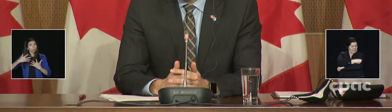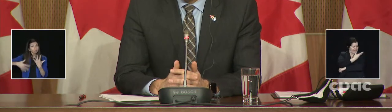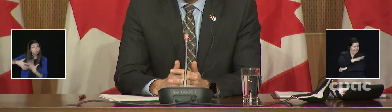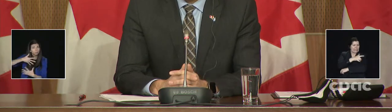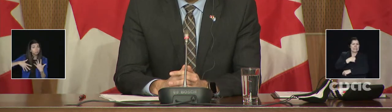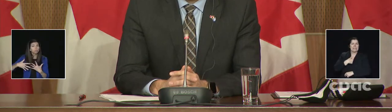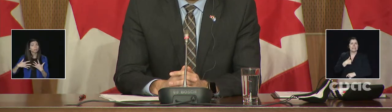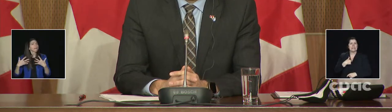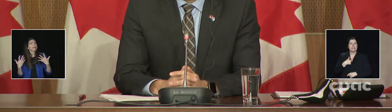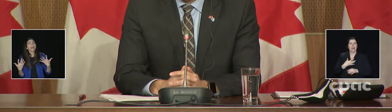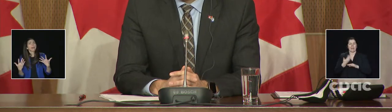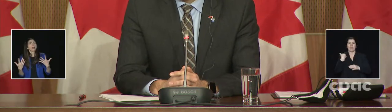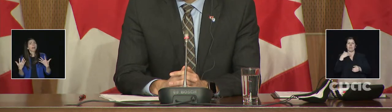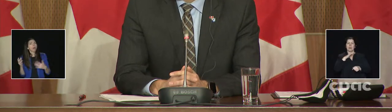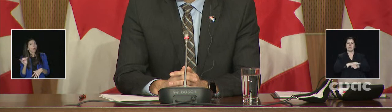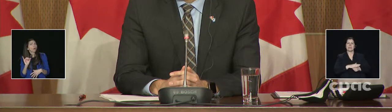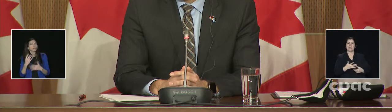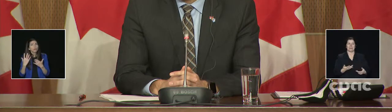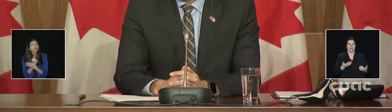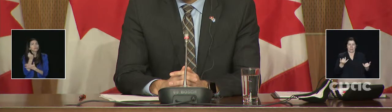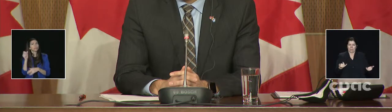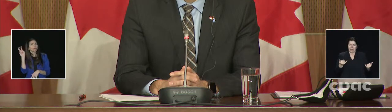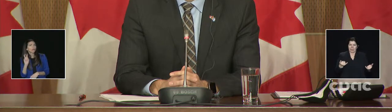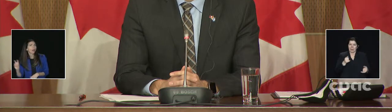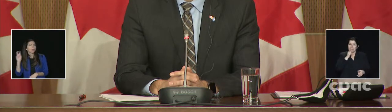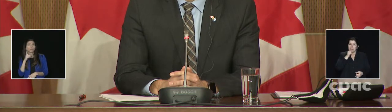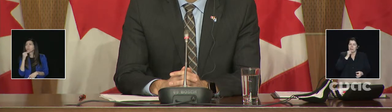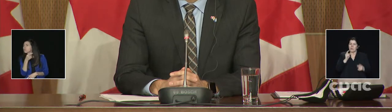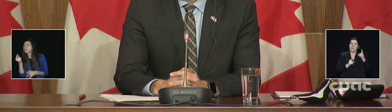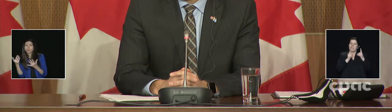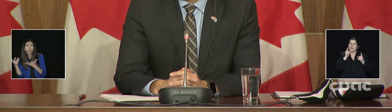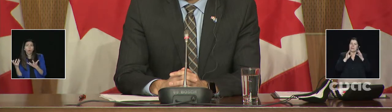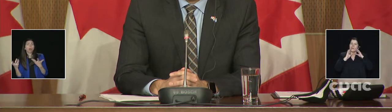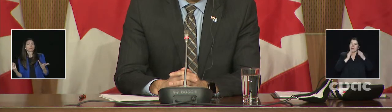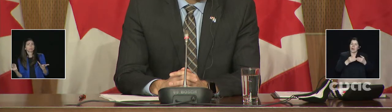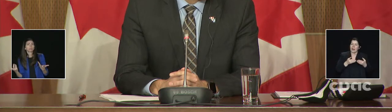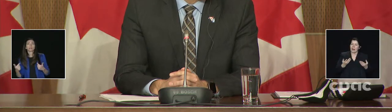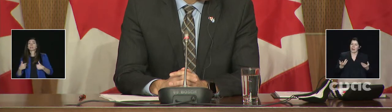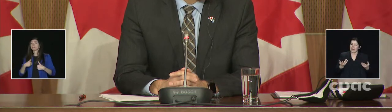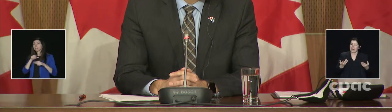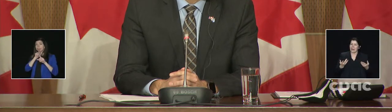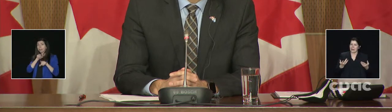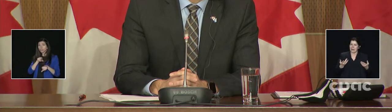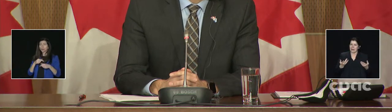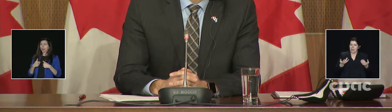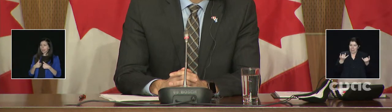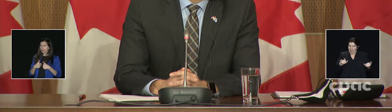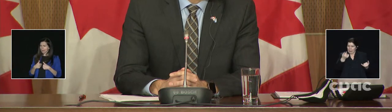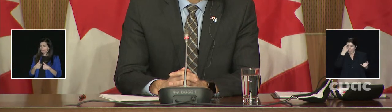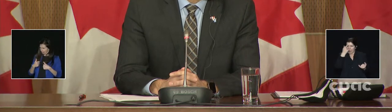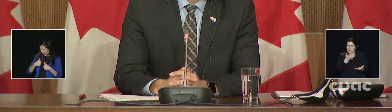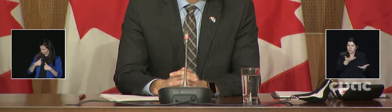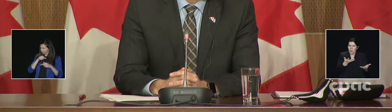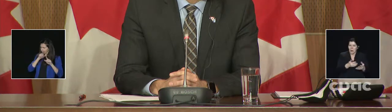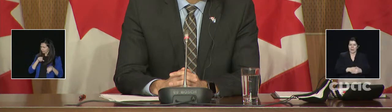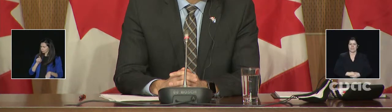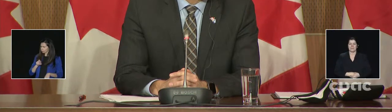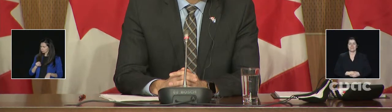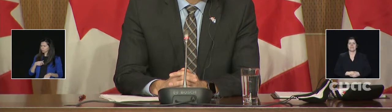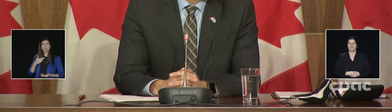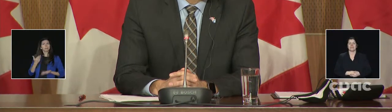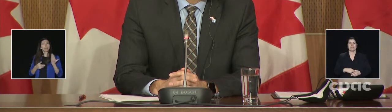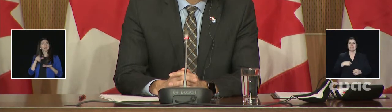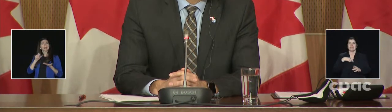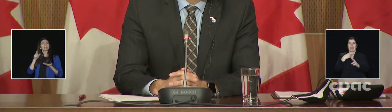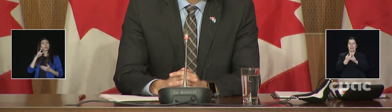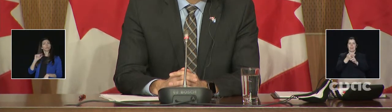Maybe I should turn to Dr. Tam, or Dr. Njoo, who always say these things with greater eloquence and sometimes greater... I'm sure